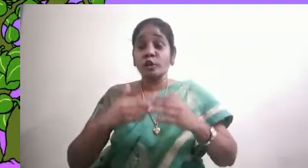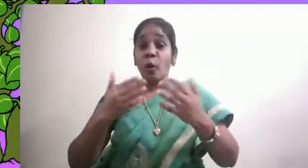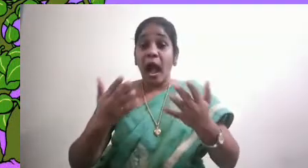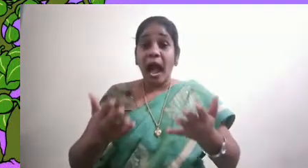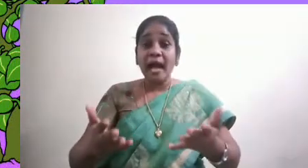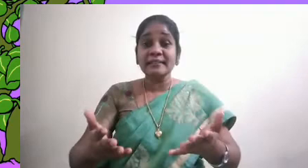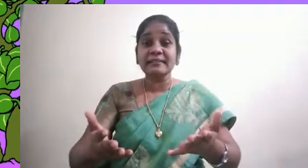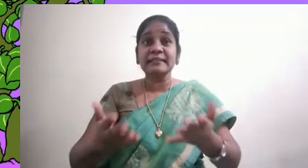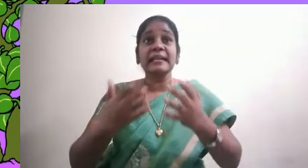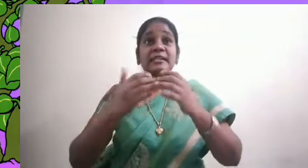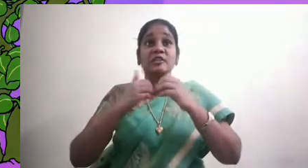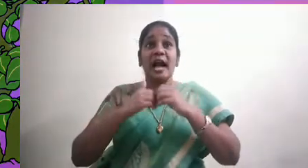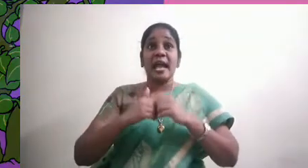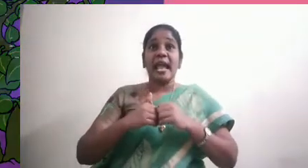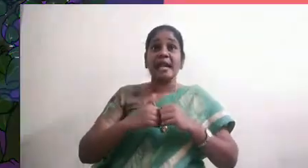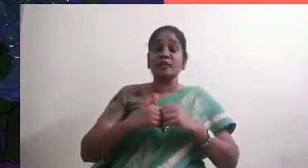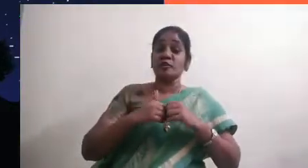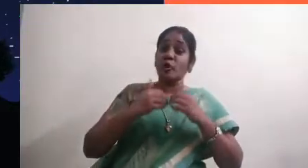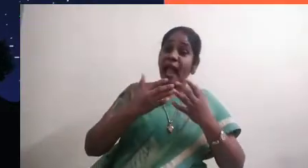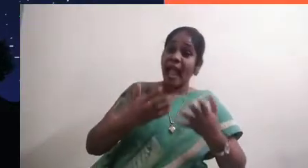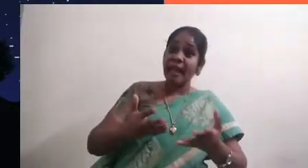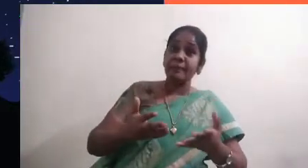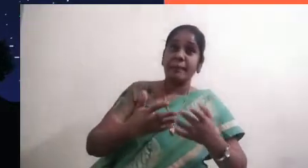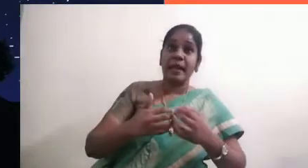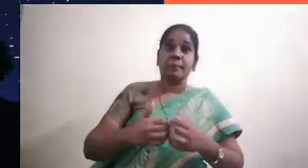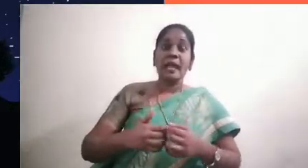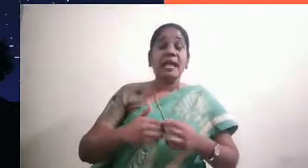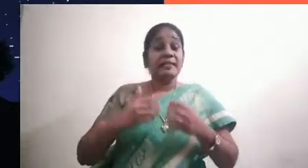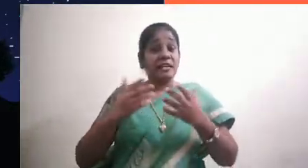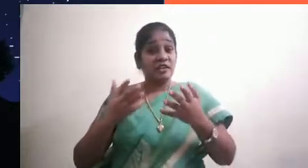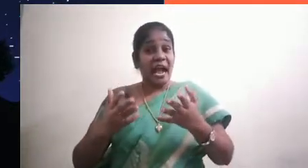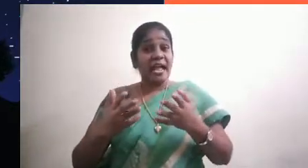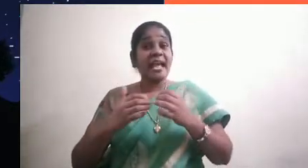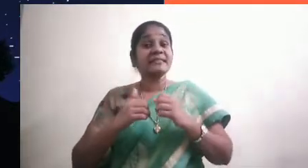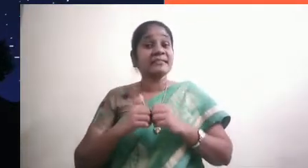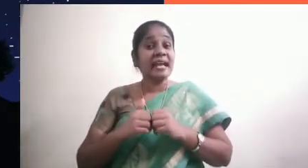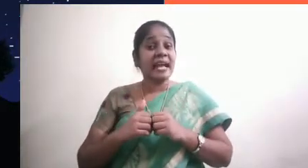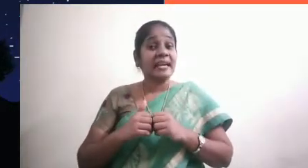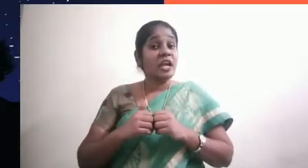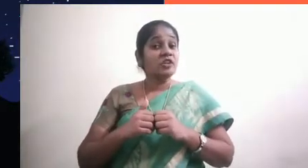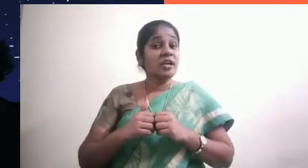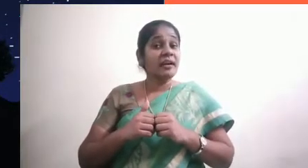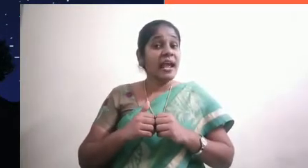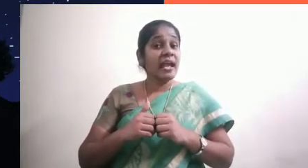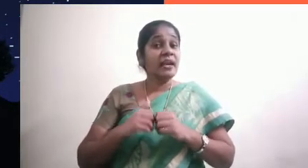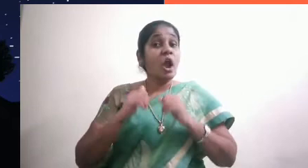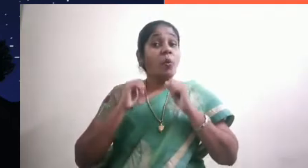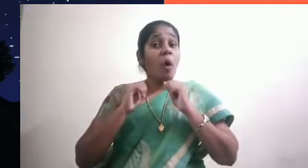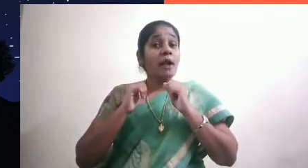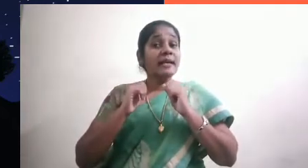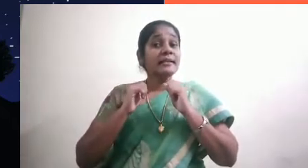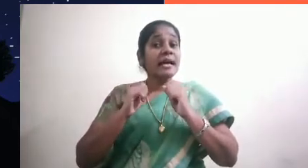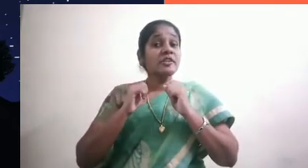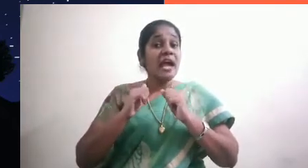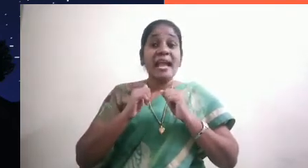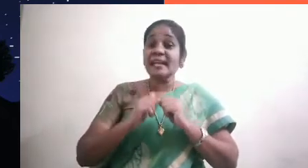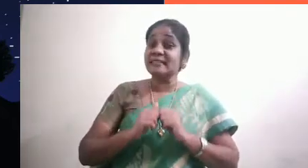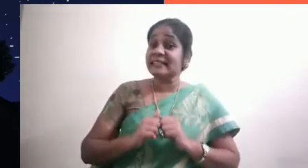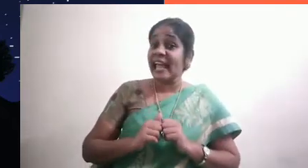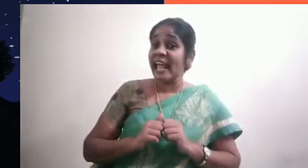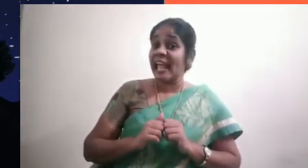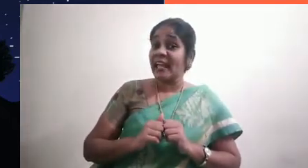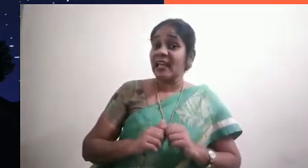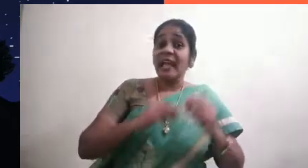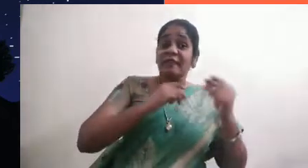beanstalk to ask the giant to help him. The giant said, "Children, what did the